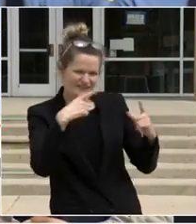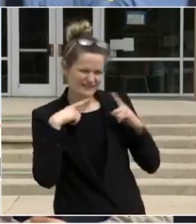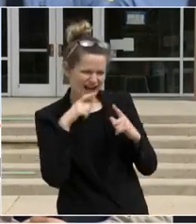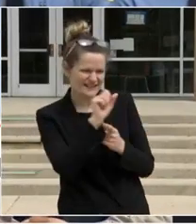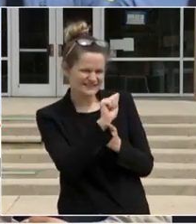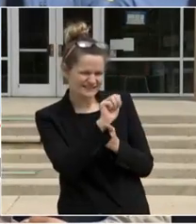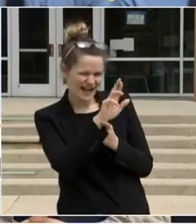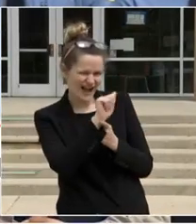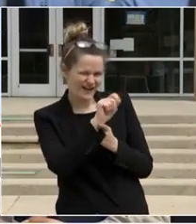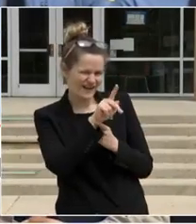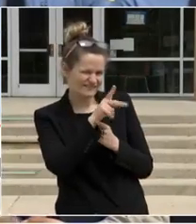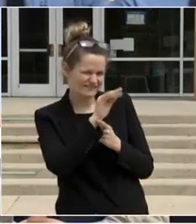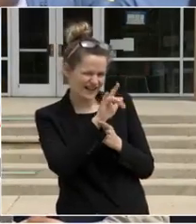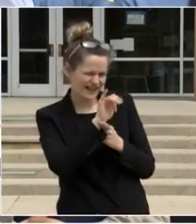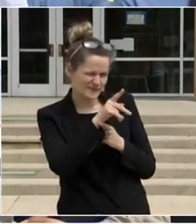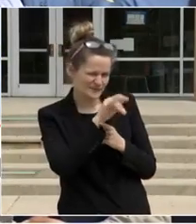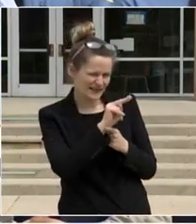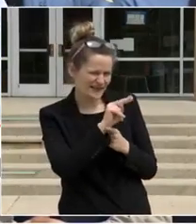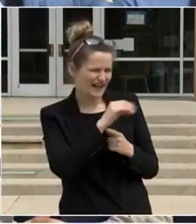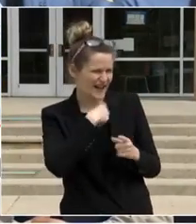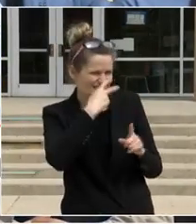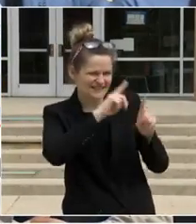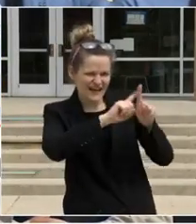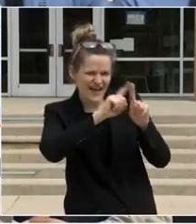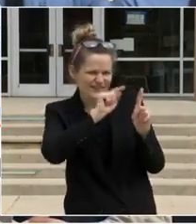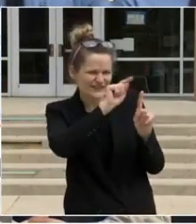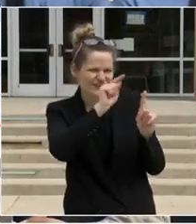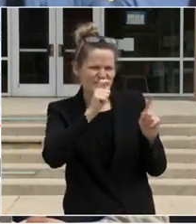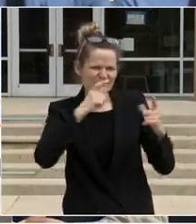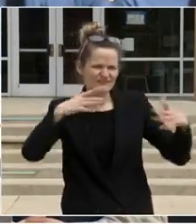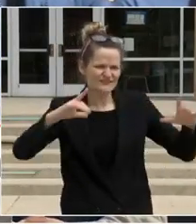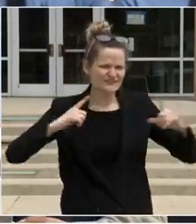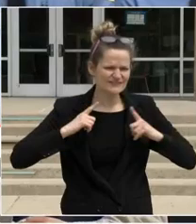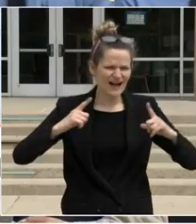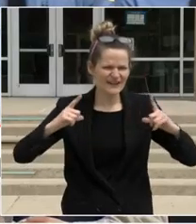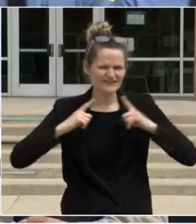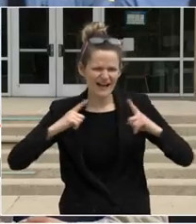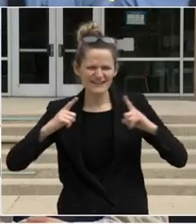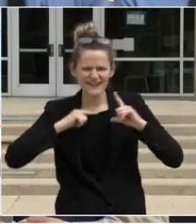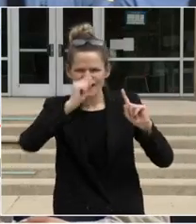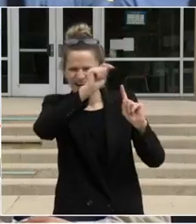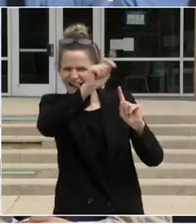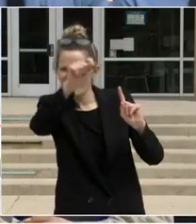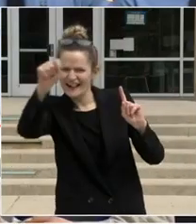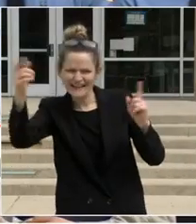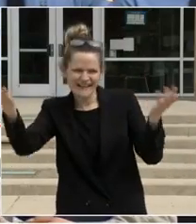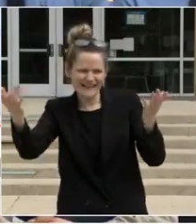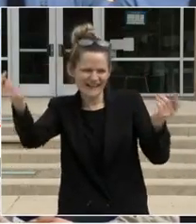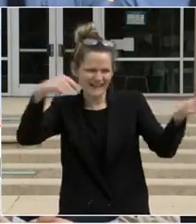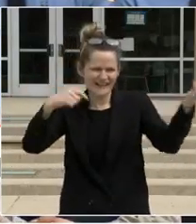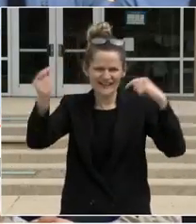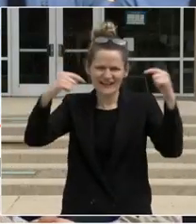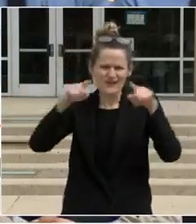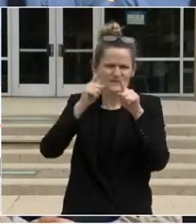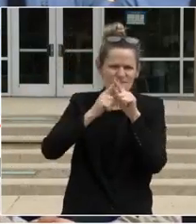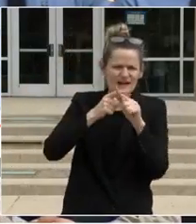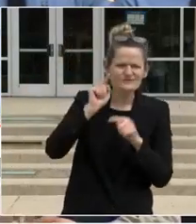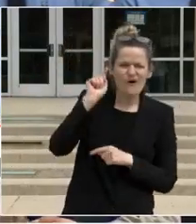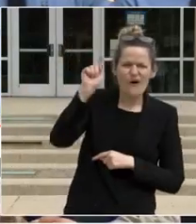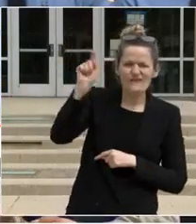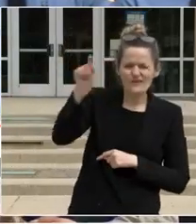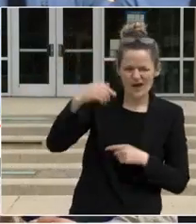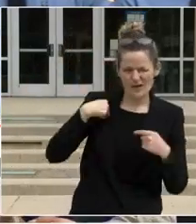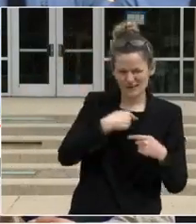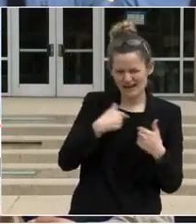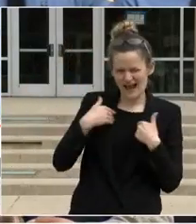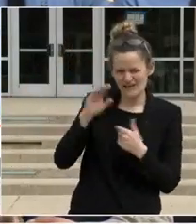missing a few? Are there any other retired or former cadets out there? All right, one over here. Oh, O'Brien, where's O'Brien? Did I